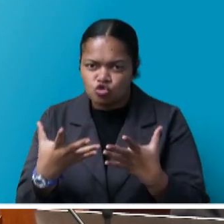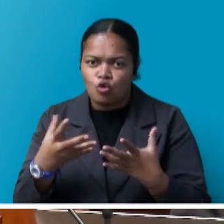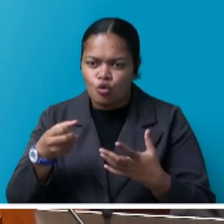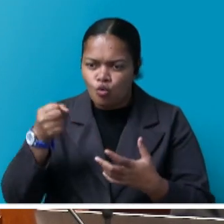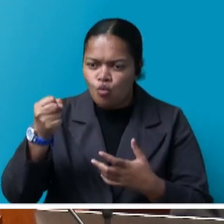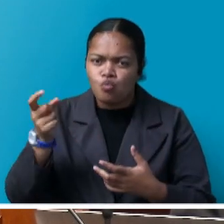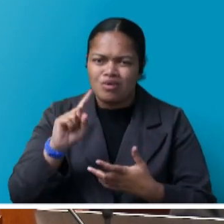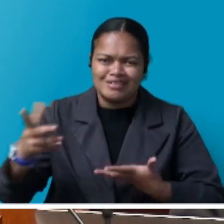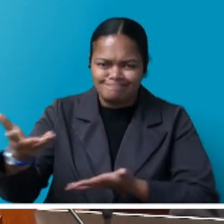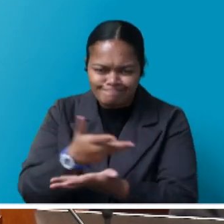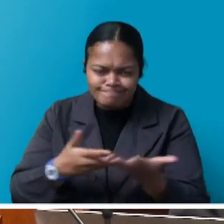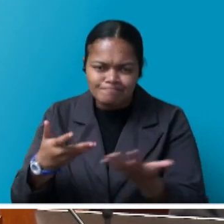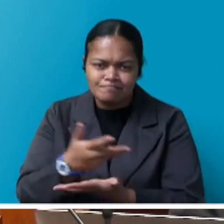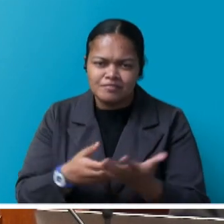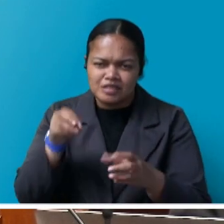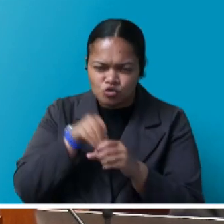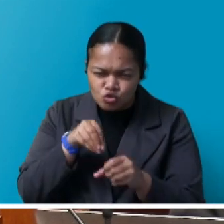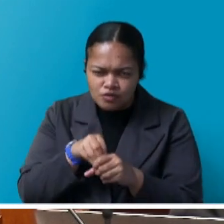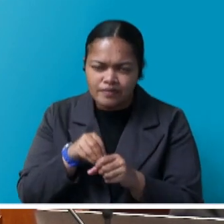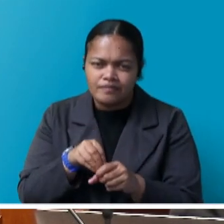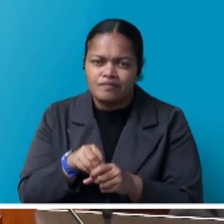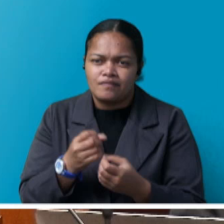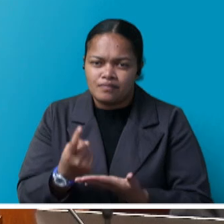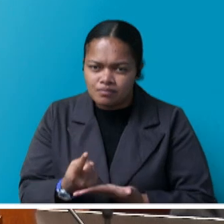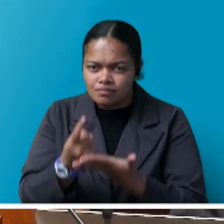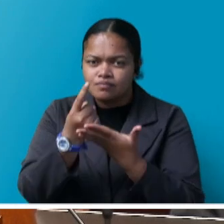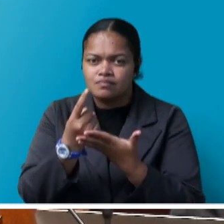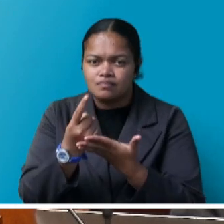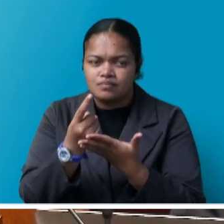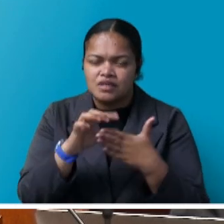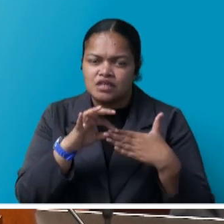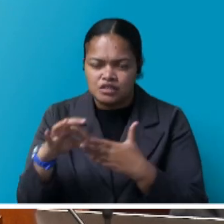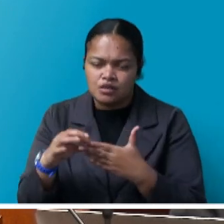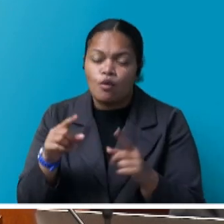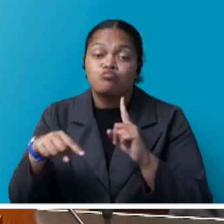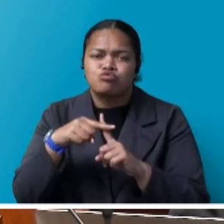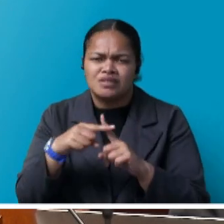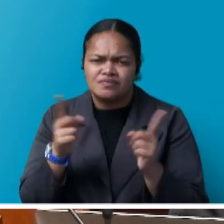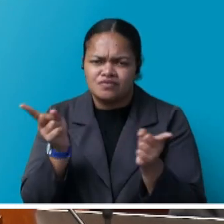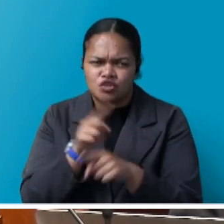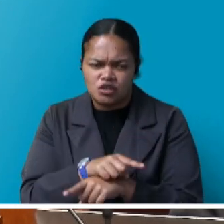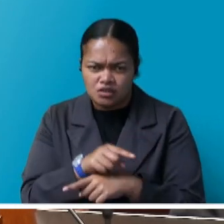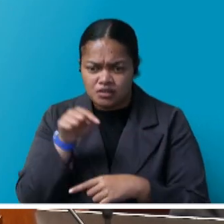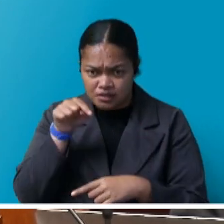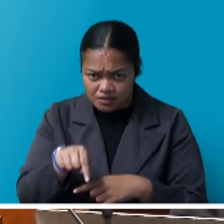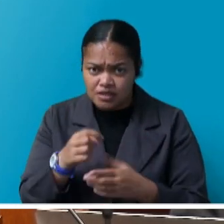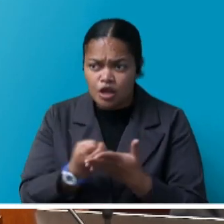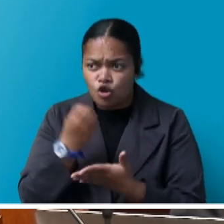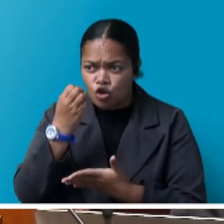inclusivity, and transformational leadership to bring about positive change. Mr. Speaker, sir, His Excellency has rightly emphasized economic